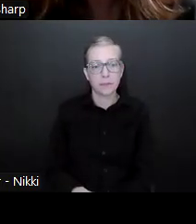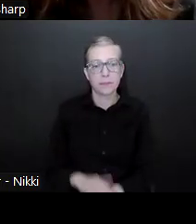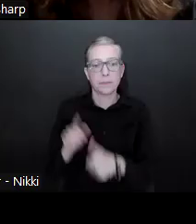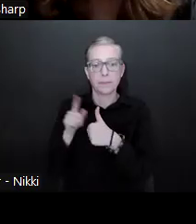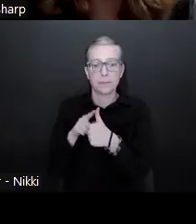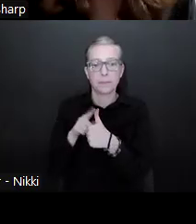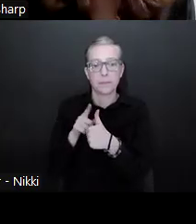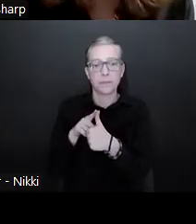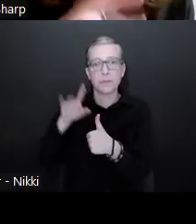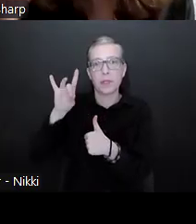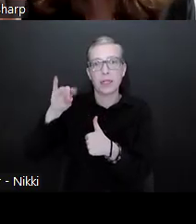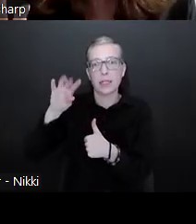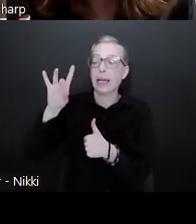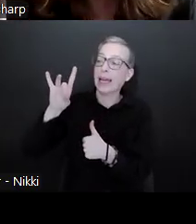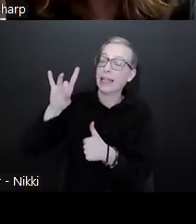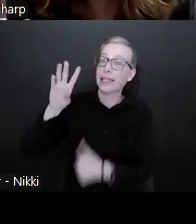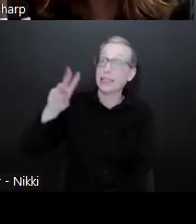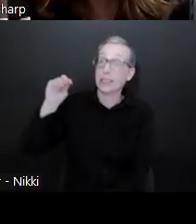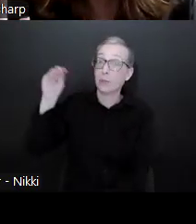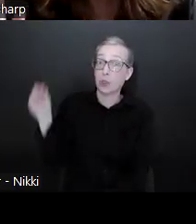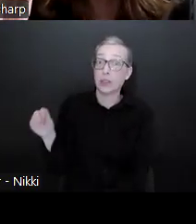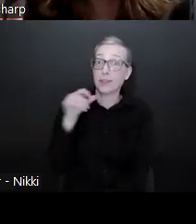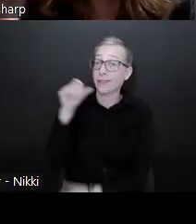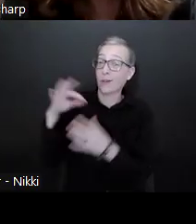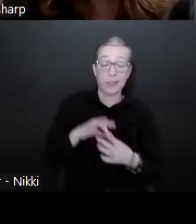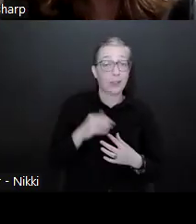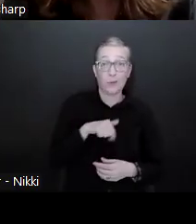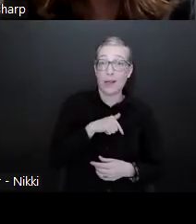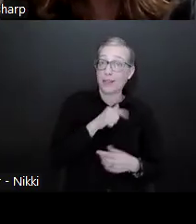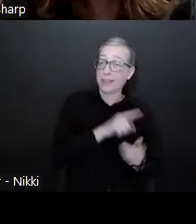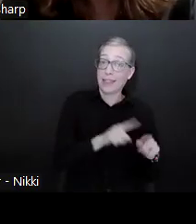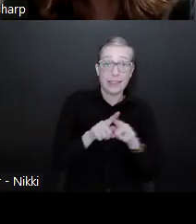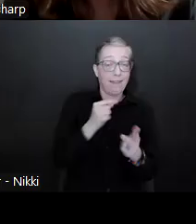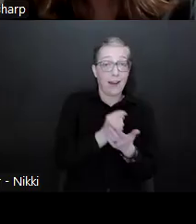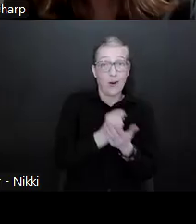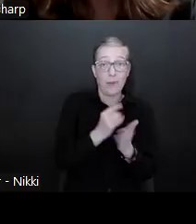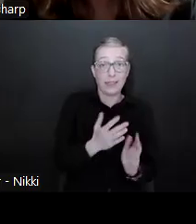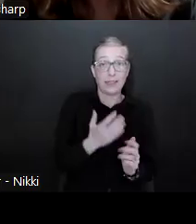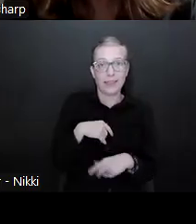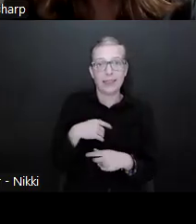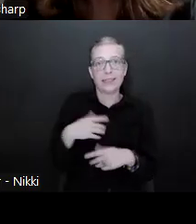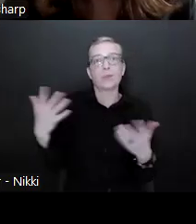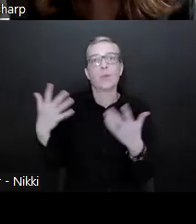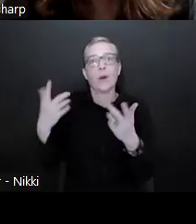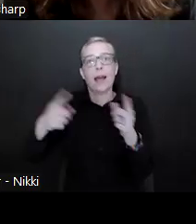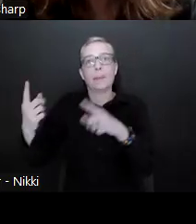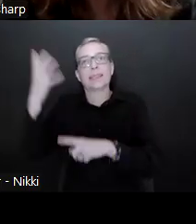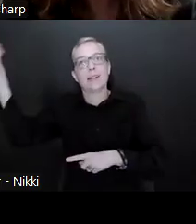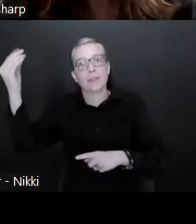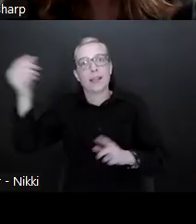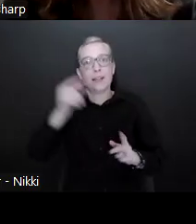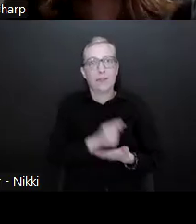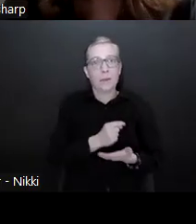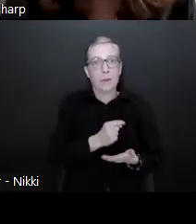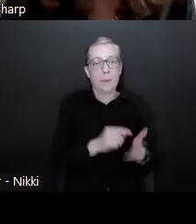outcomes has nothing to do with us as therapists. It's got to do with what's happening outside of the therapy room. Only